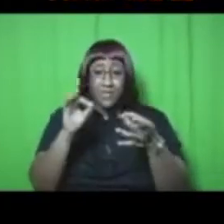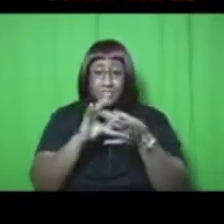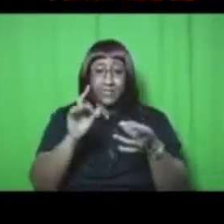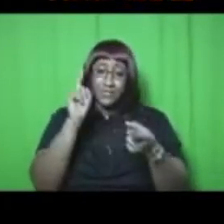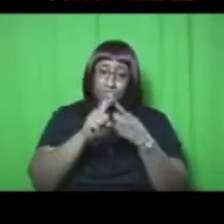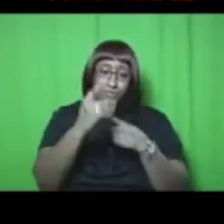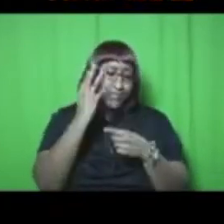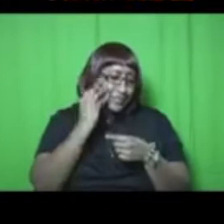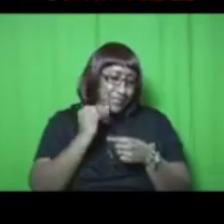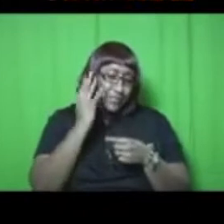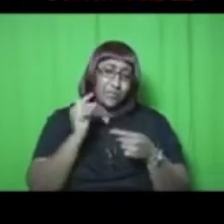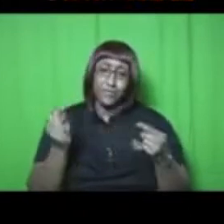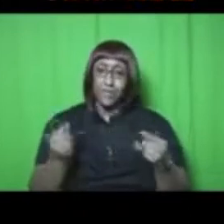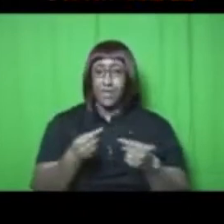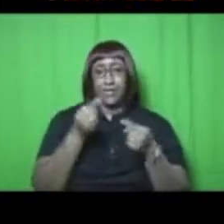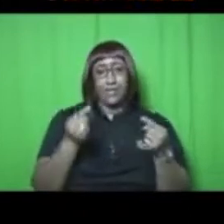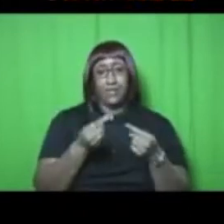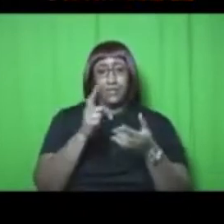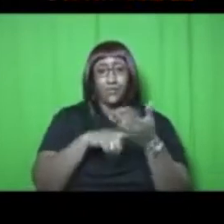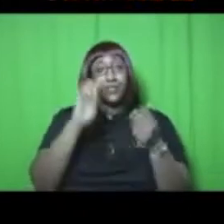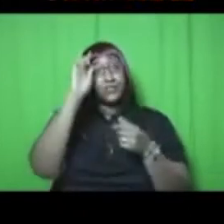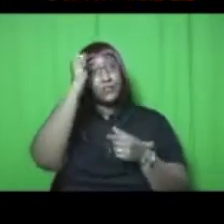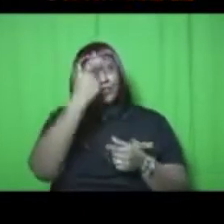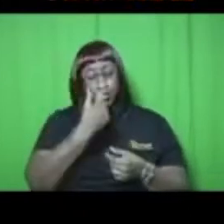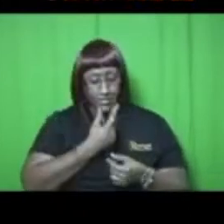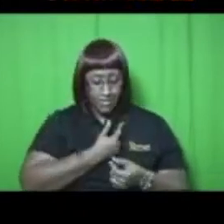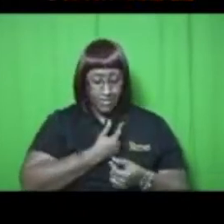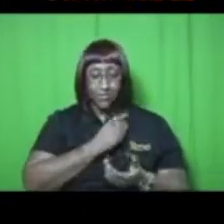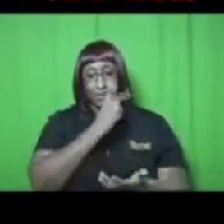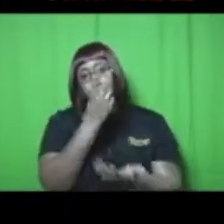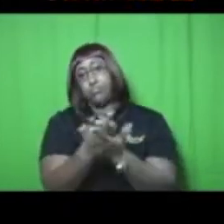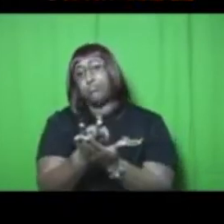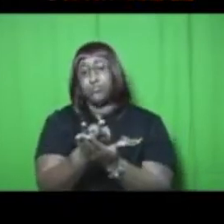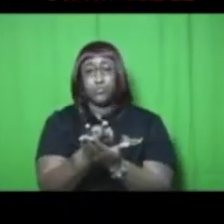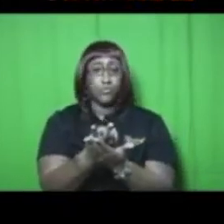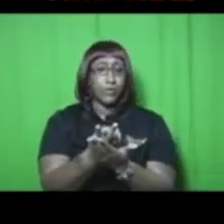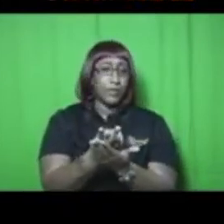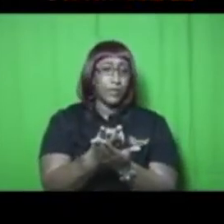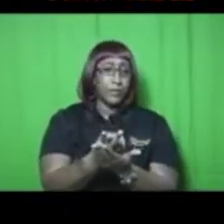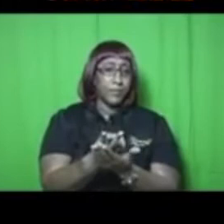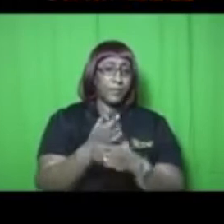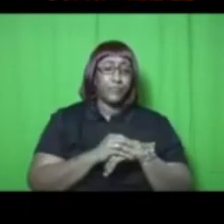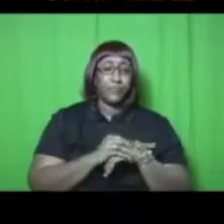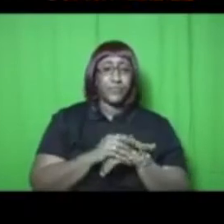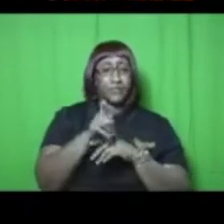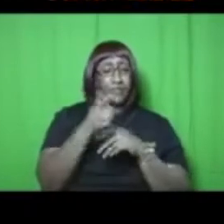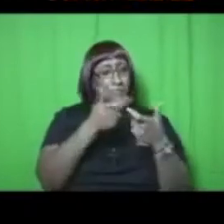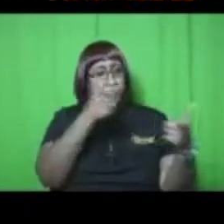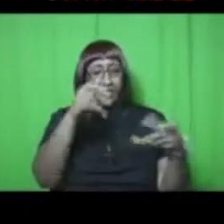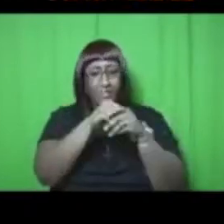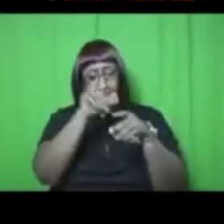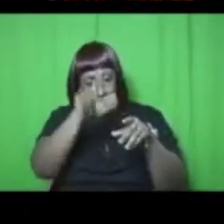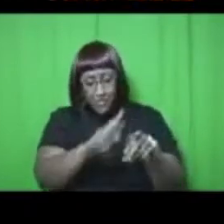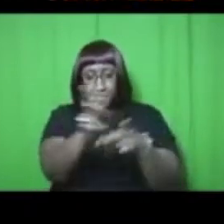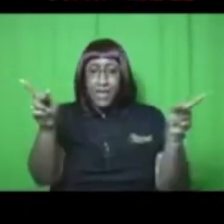down. You don't know what grace is until you've been knocked flat on your back and been in the valley and